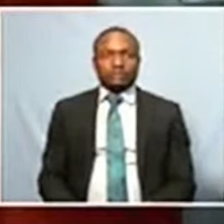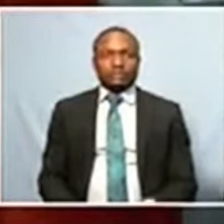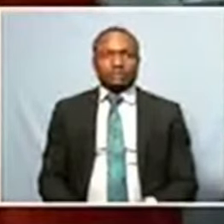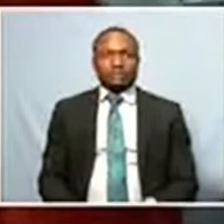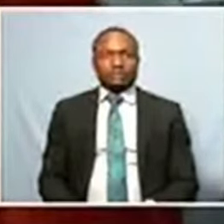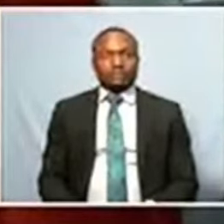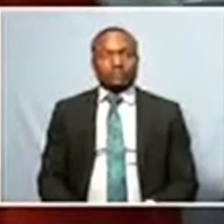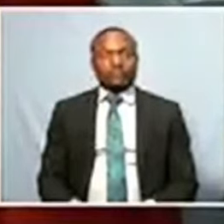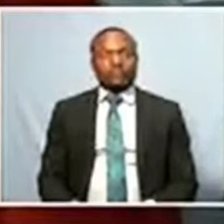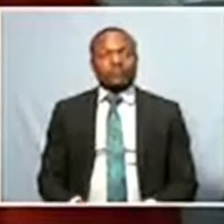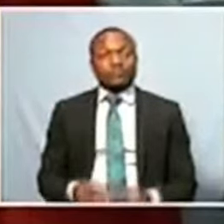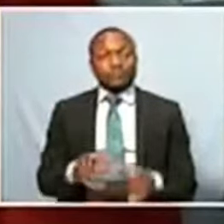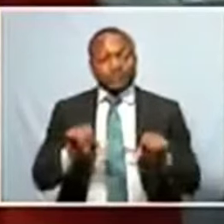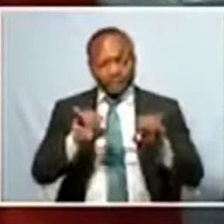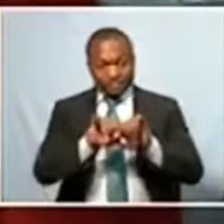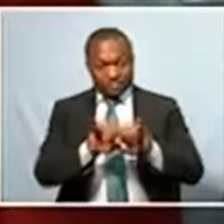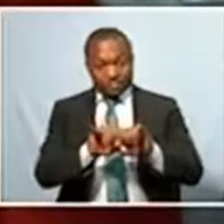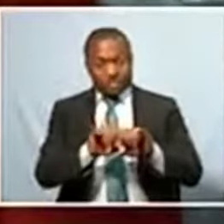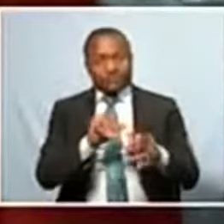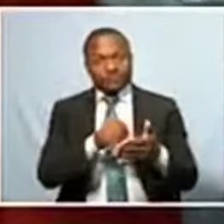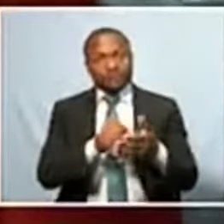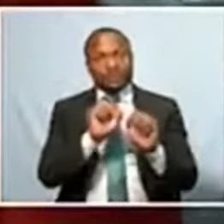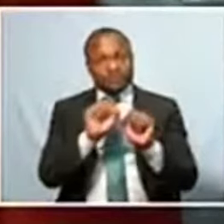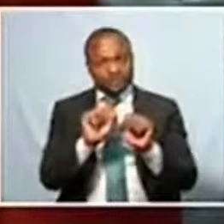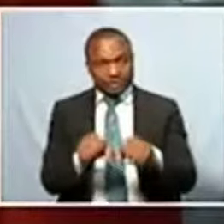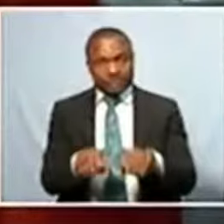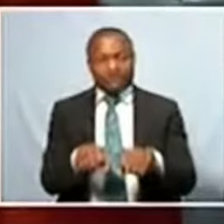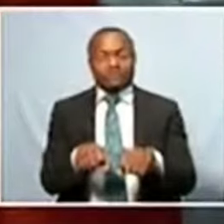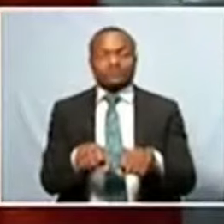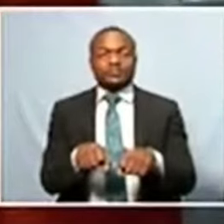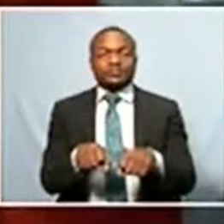As important as that might be,